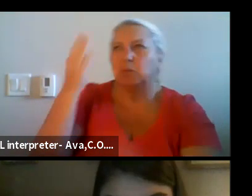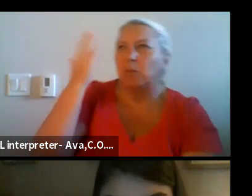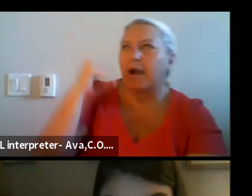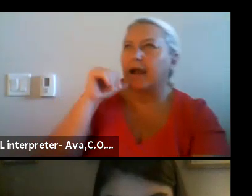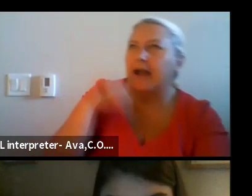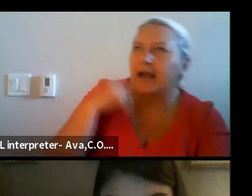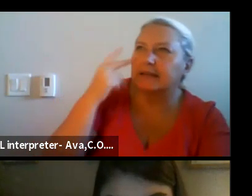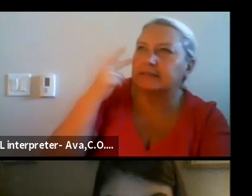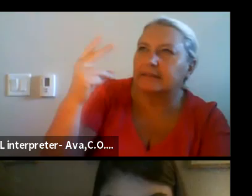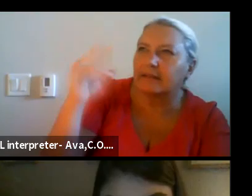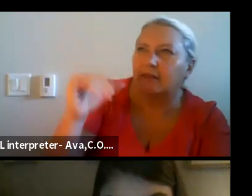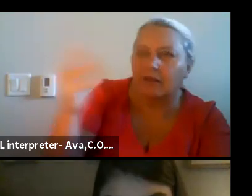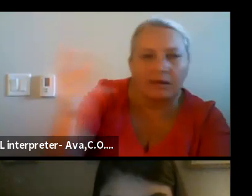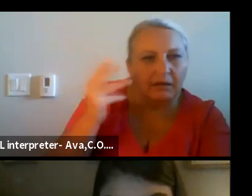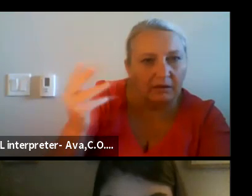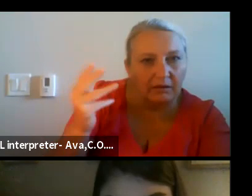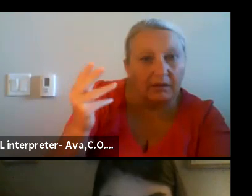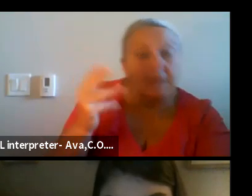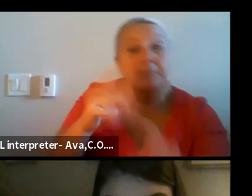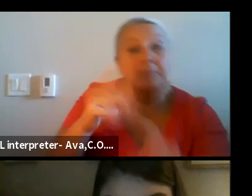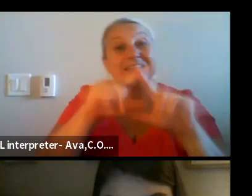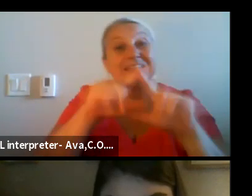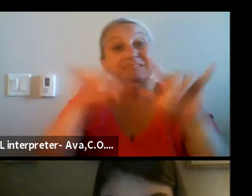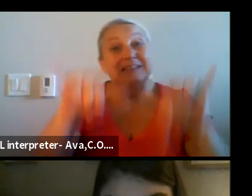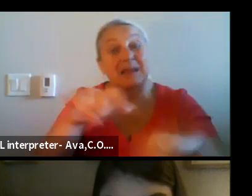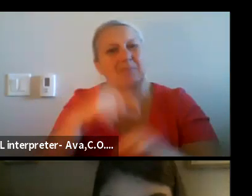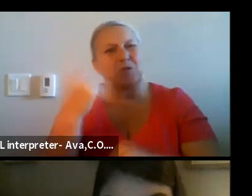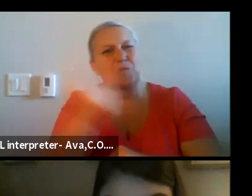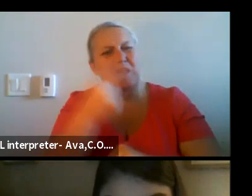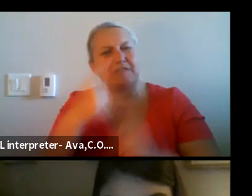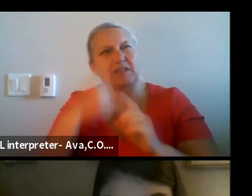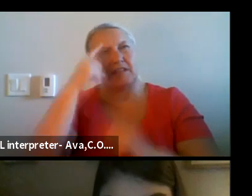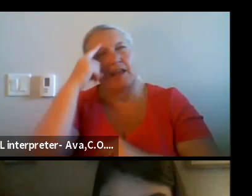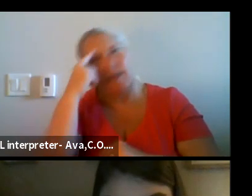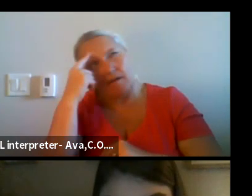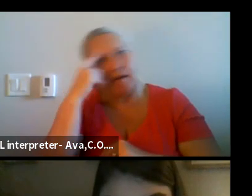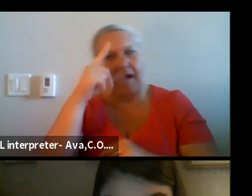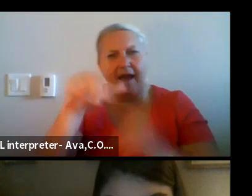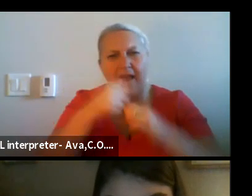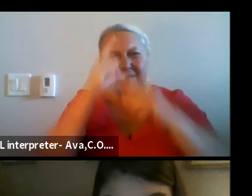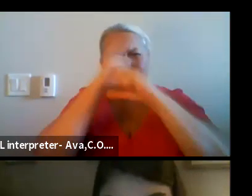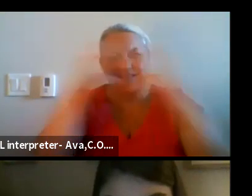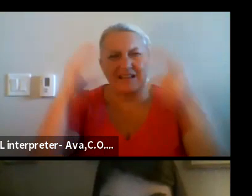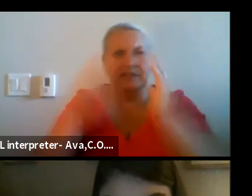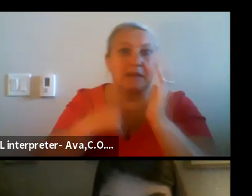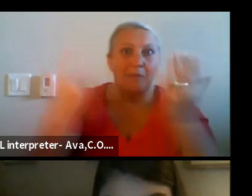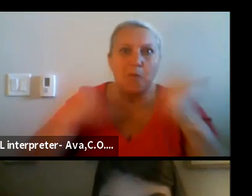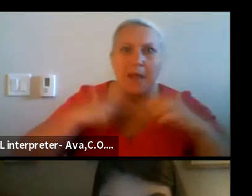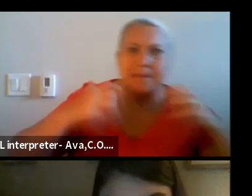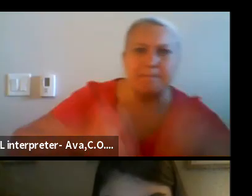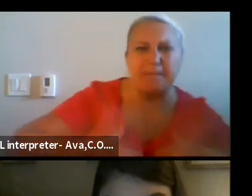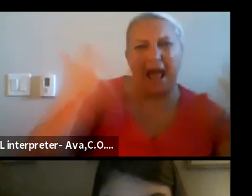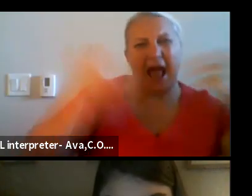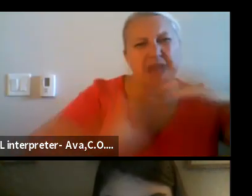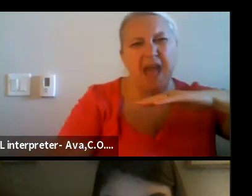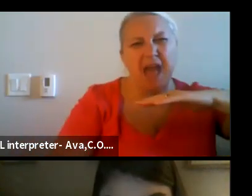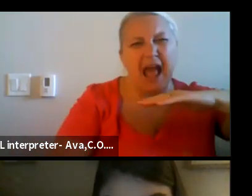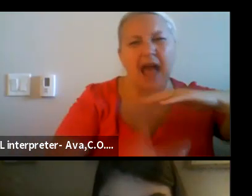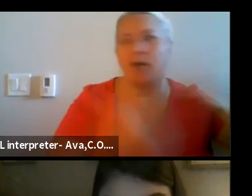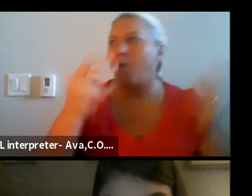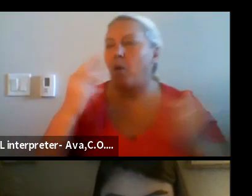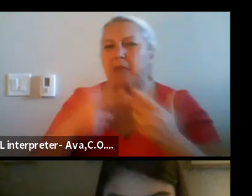it? You know, but what a way also to frame it, because it was so, oh, we're mad, we're sad, you know, sad